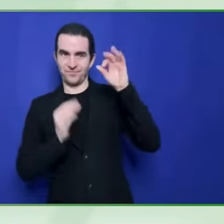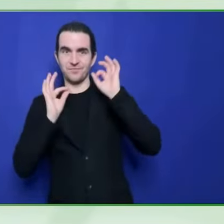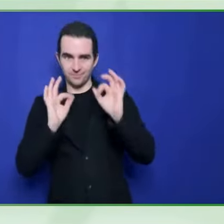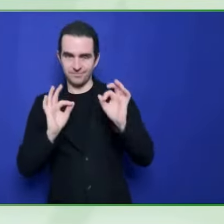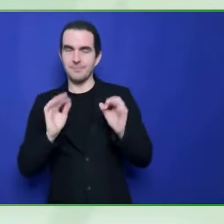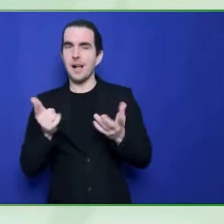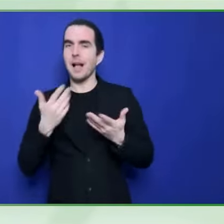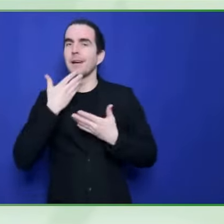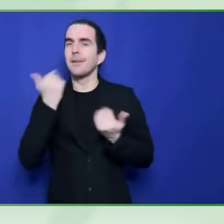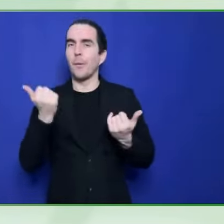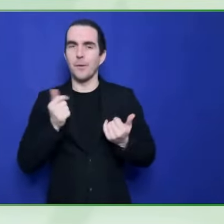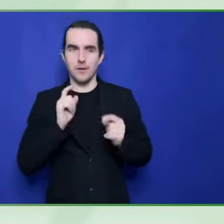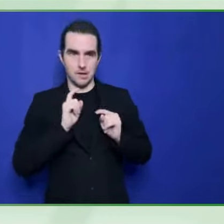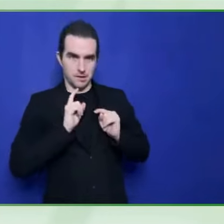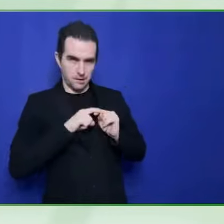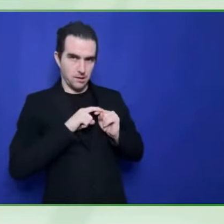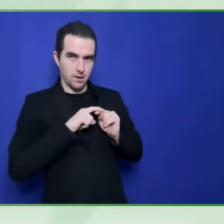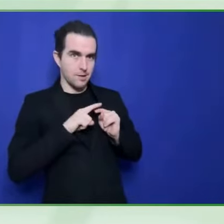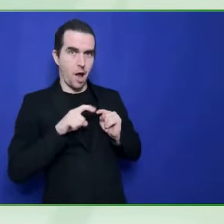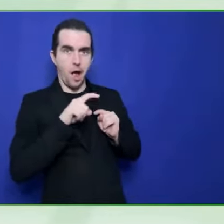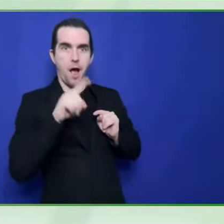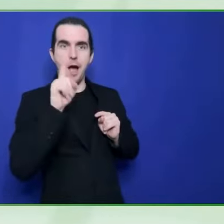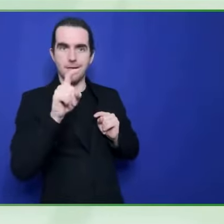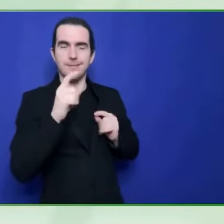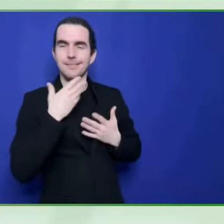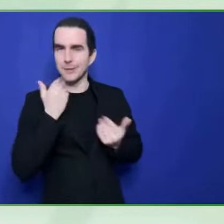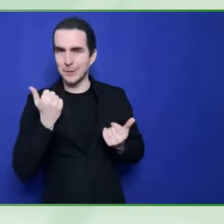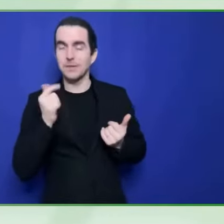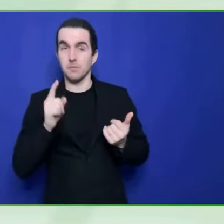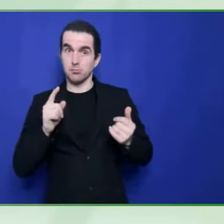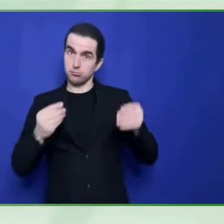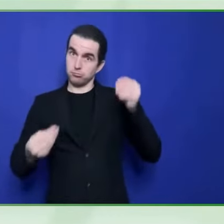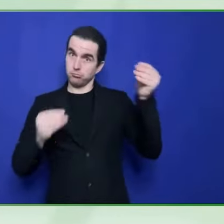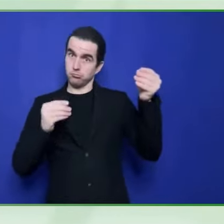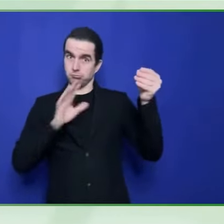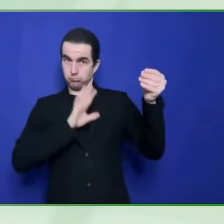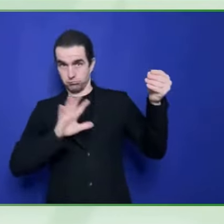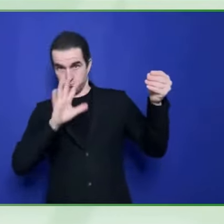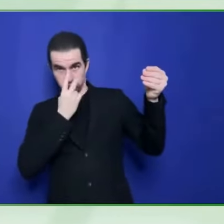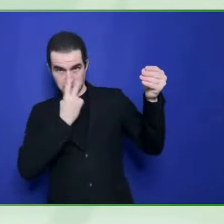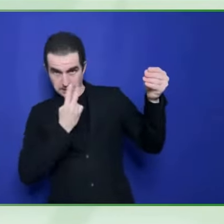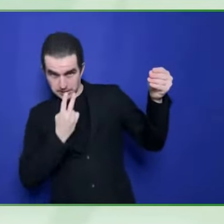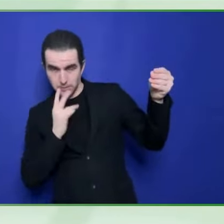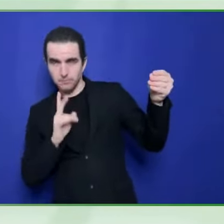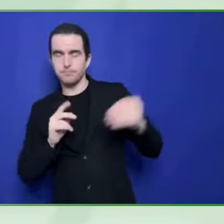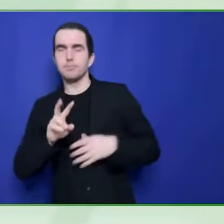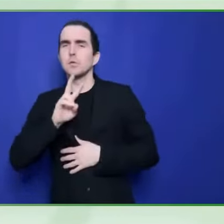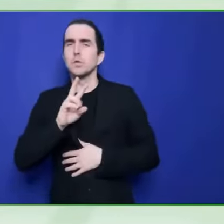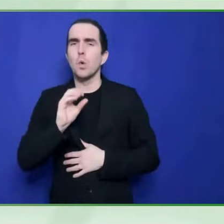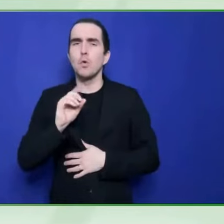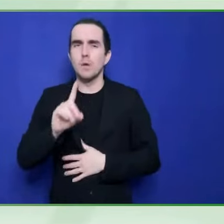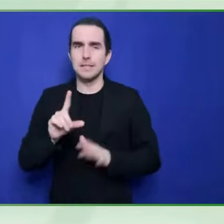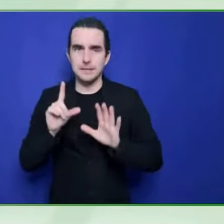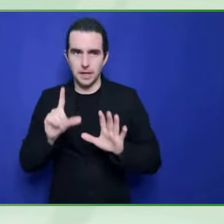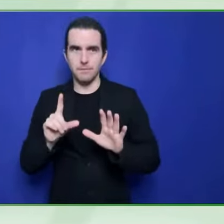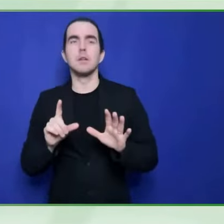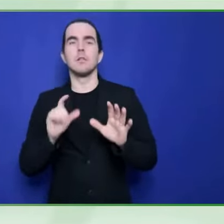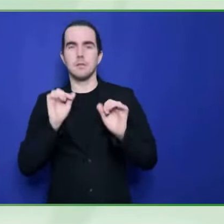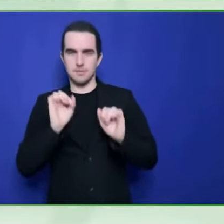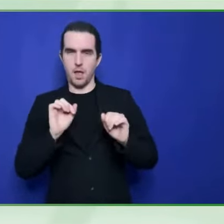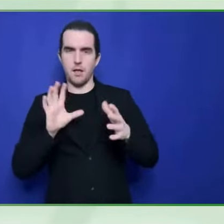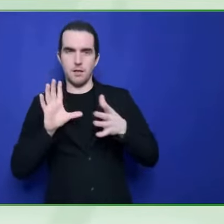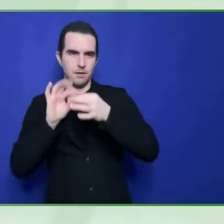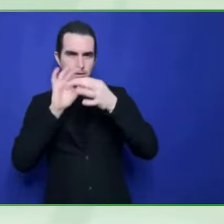the interfaces that transitions between one environment and another. And by 2019, we had mobile application and